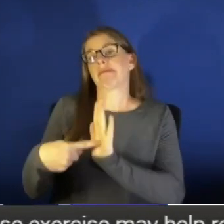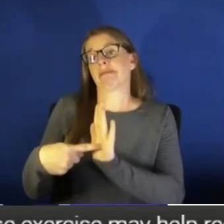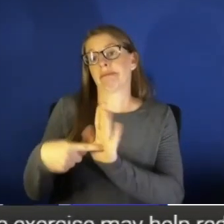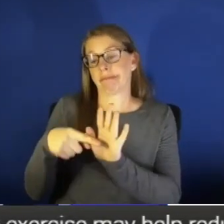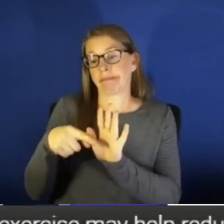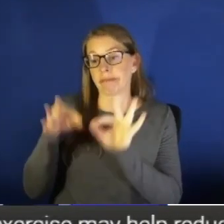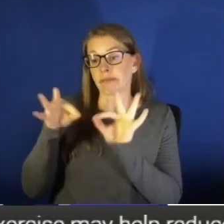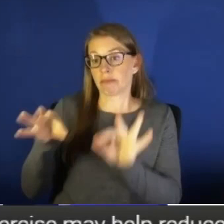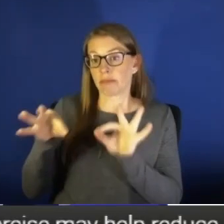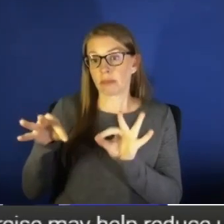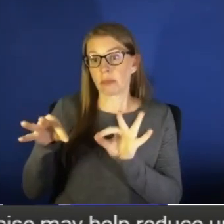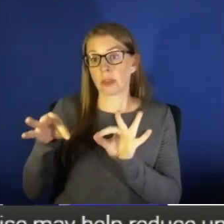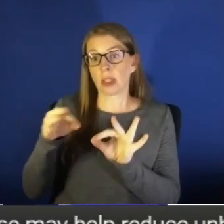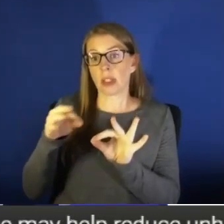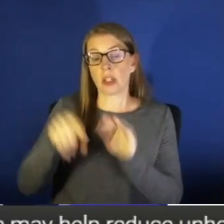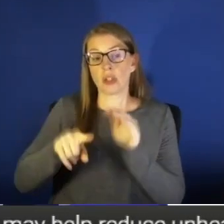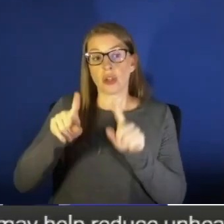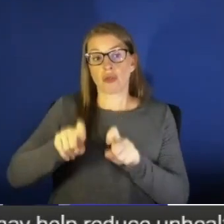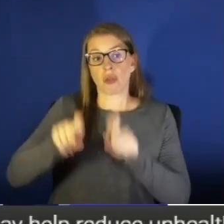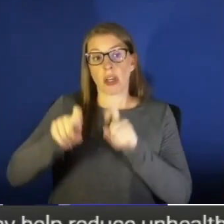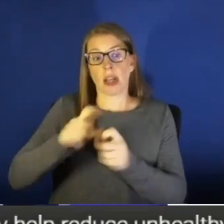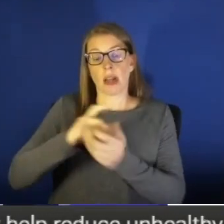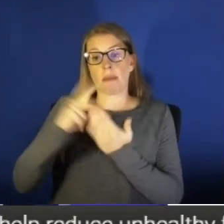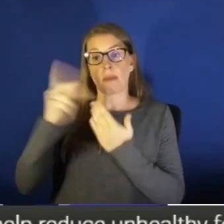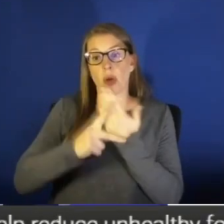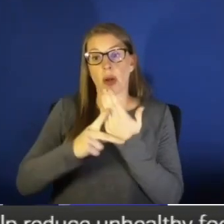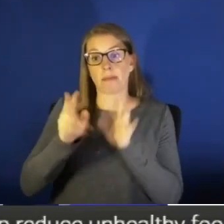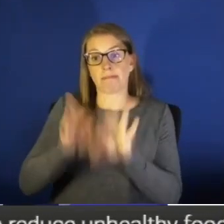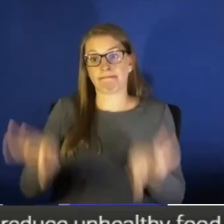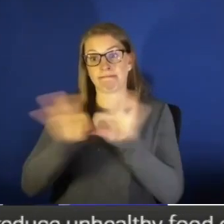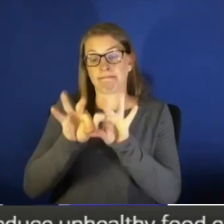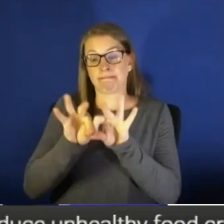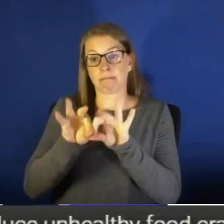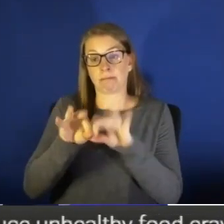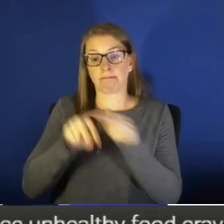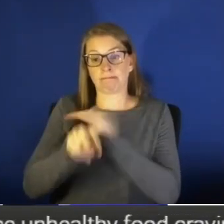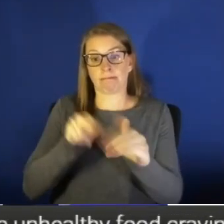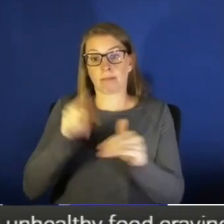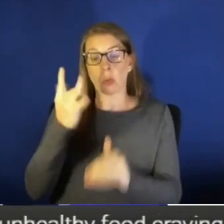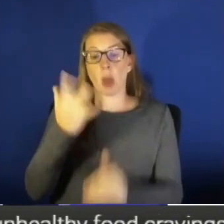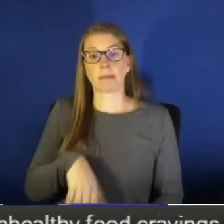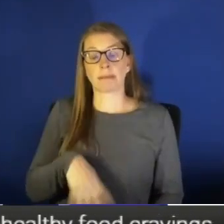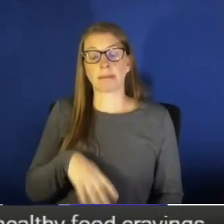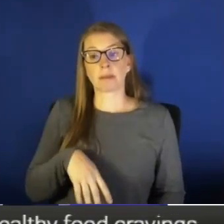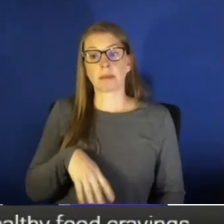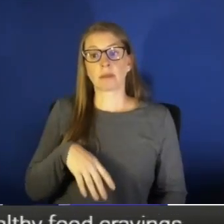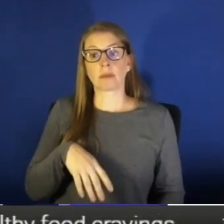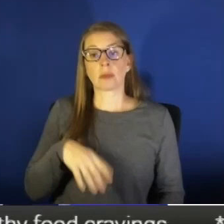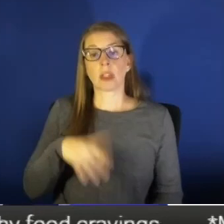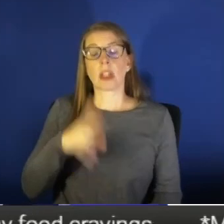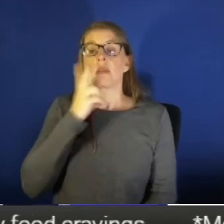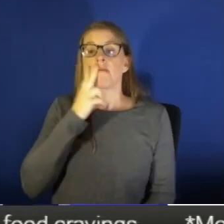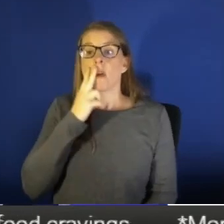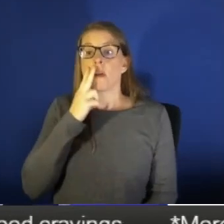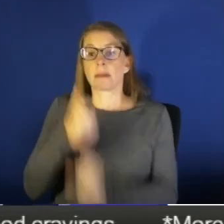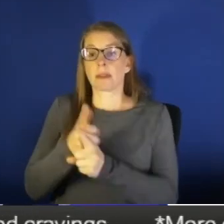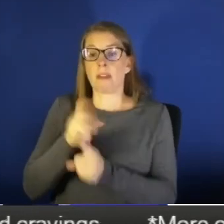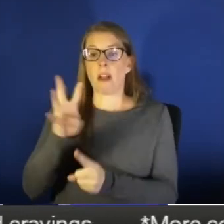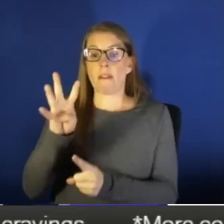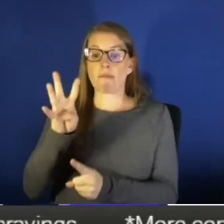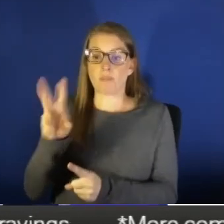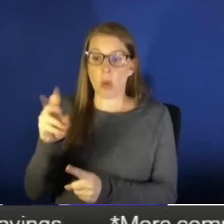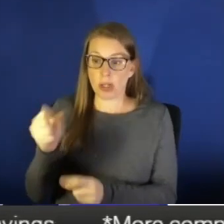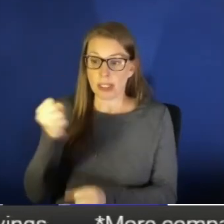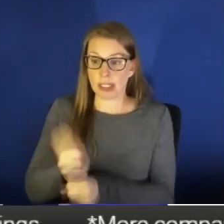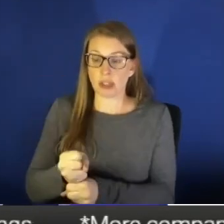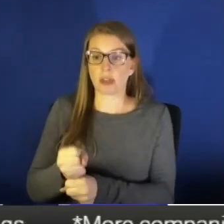screening programs are so crucial. So just tell us why. We're talking about somebody who smoked for 40 years. They've been smoke-free for 5 years, and he's